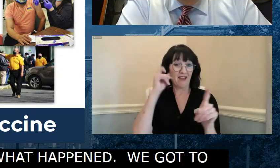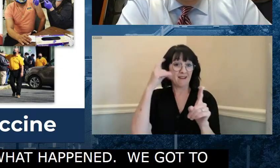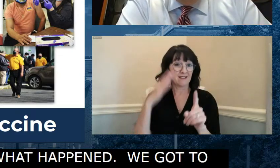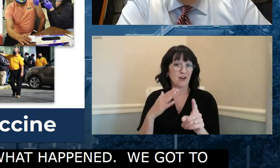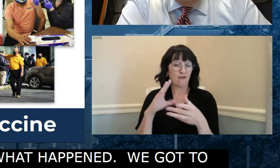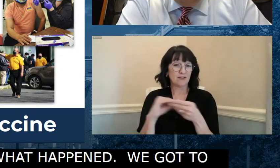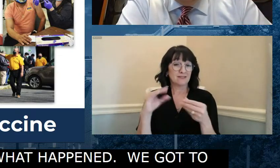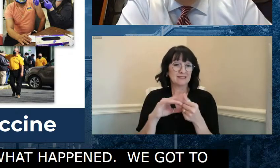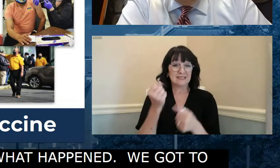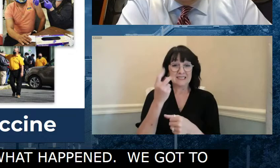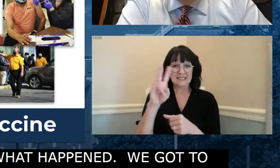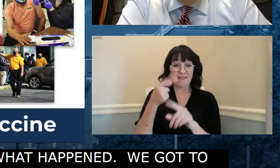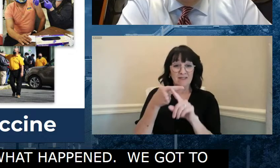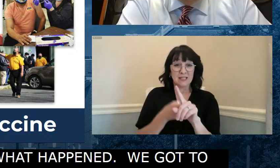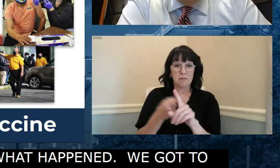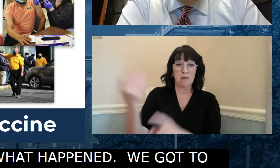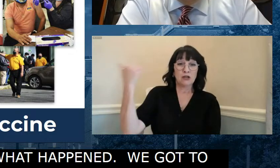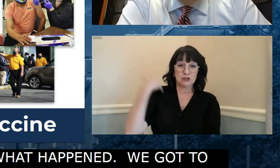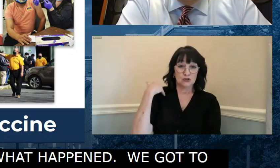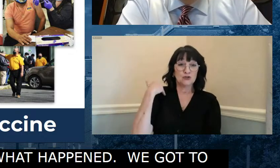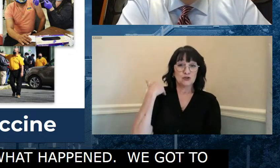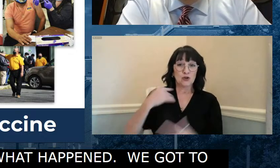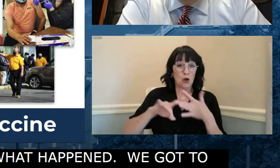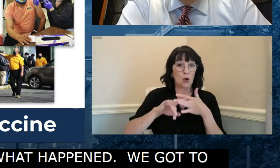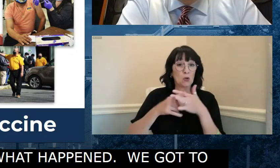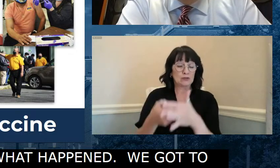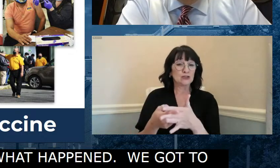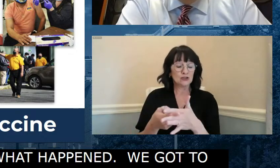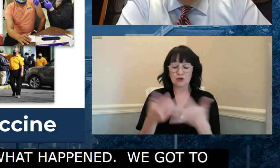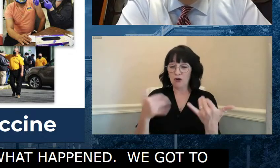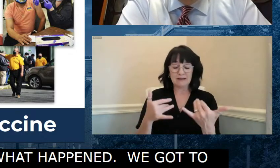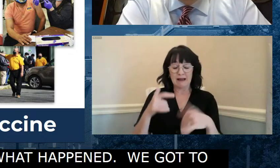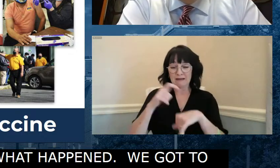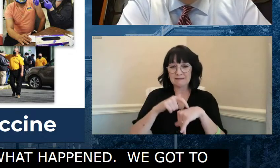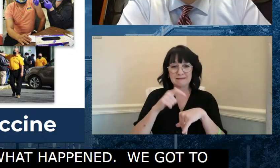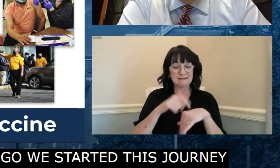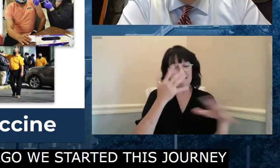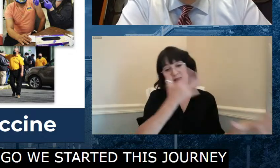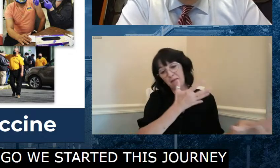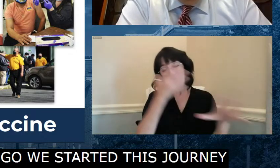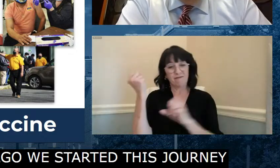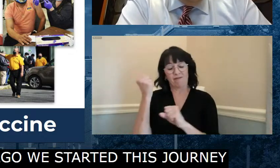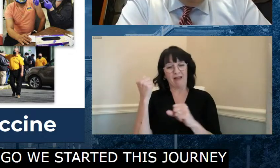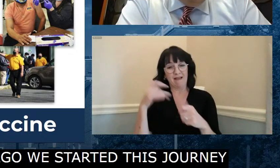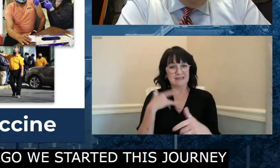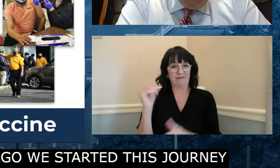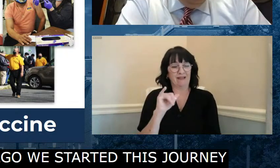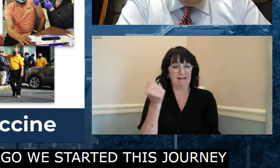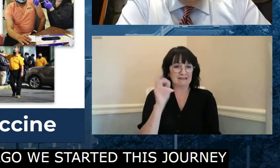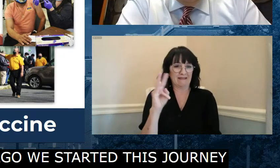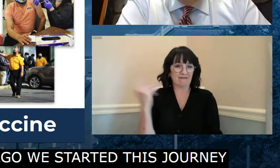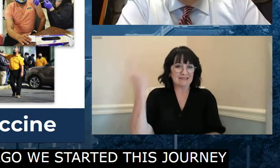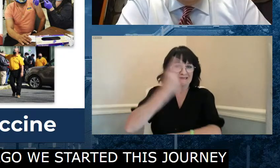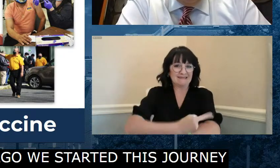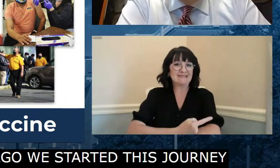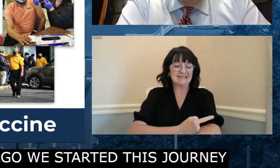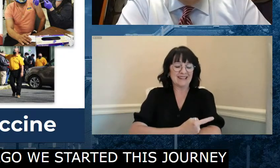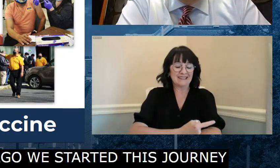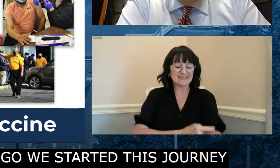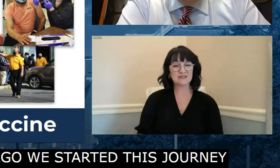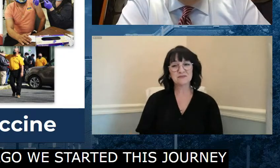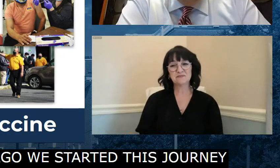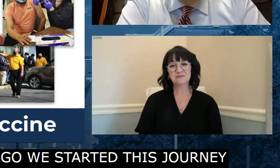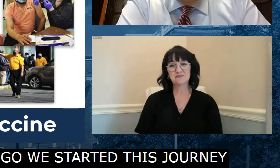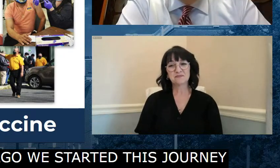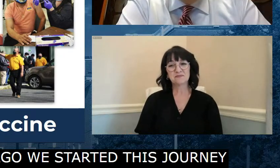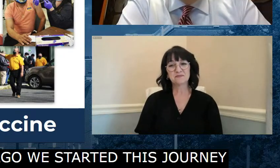journey, and it feels like it's been about 17 days, but definitely a long 17 days. And then finally, can't